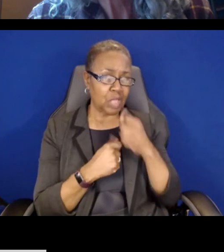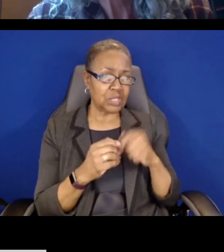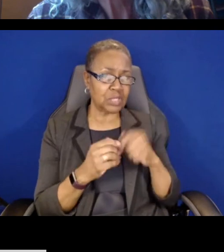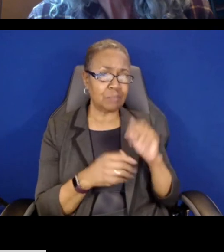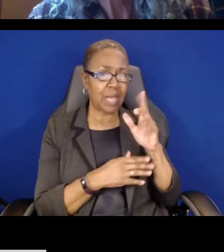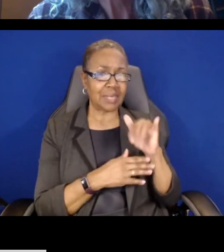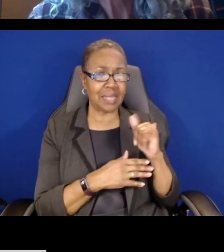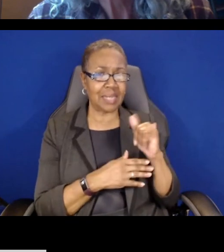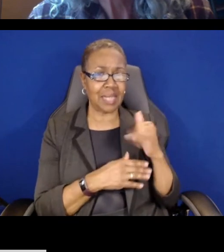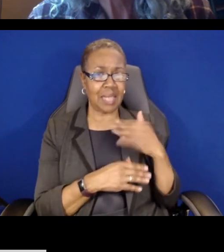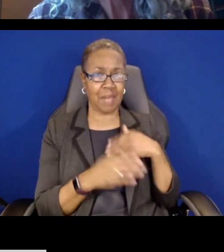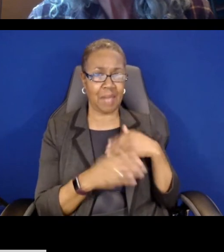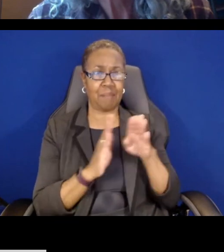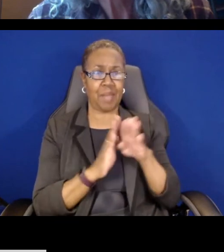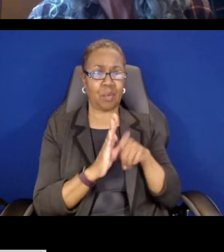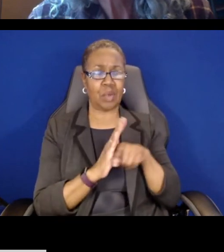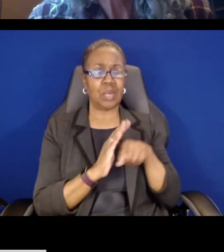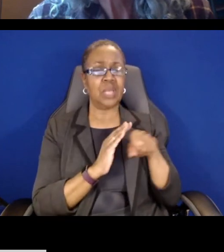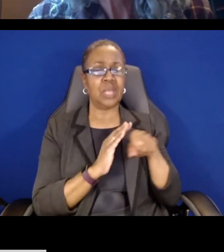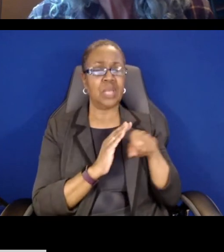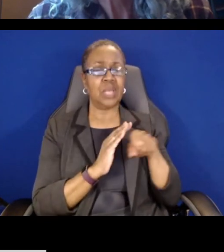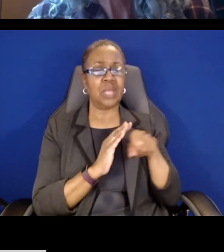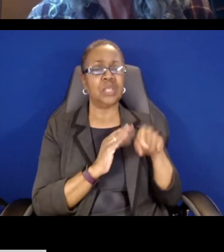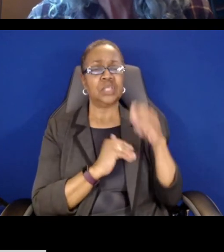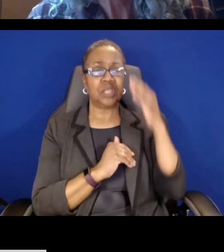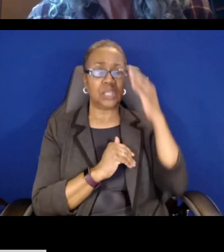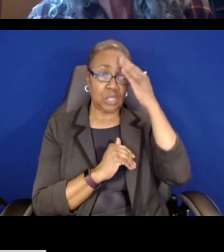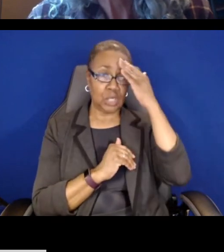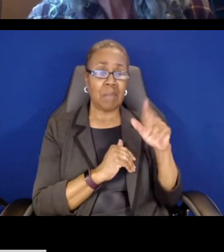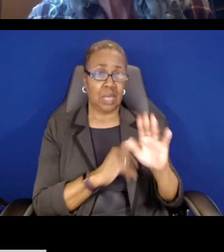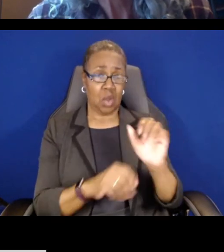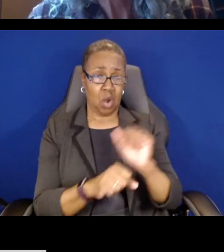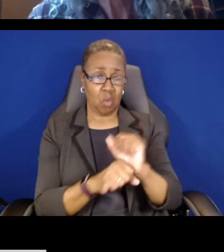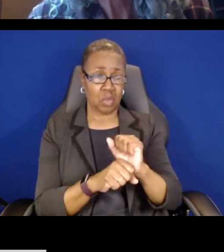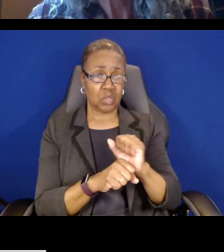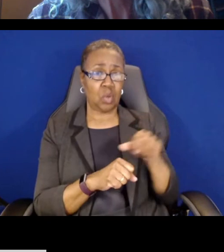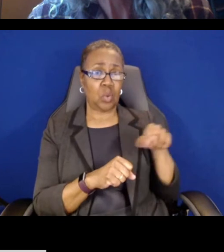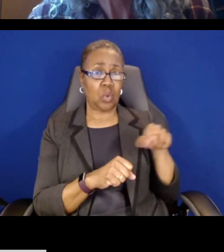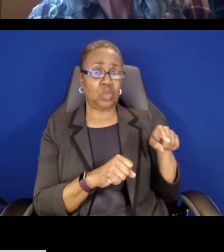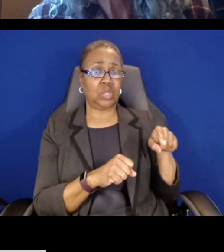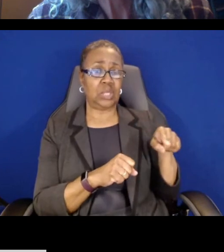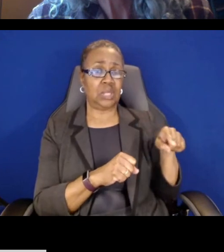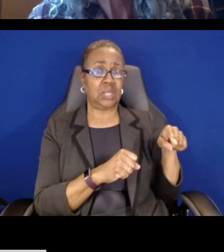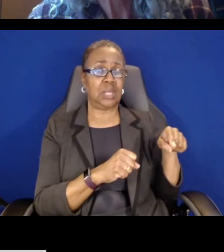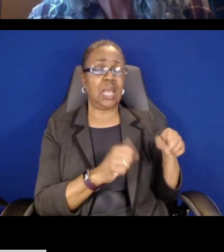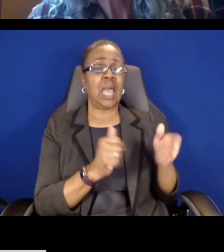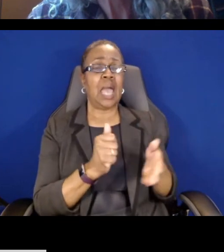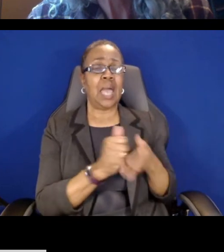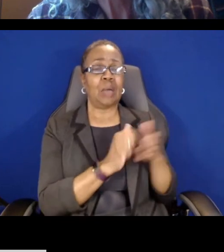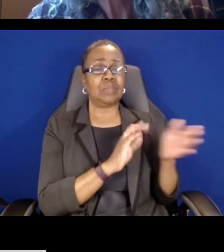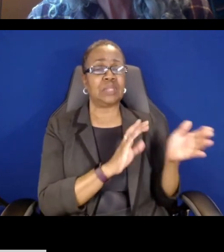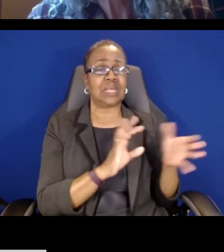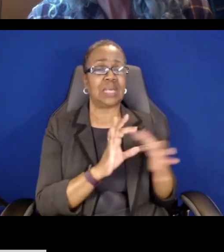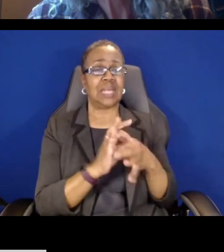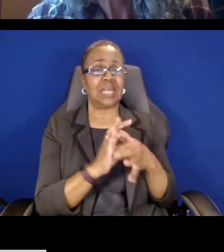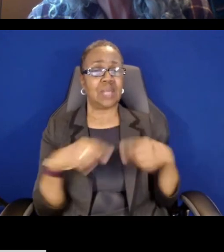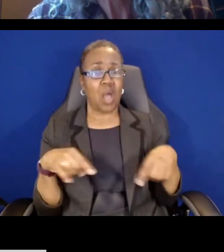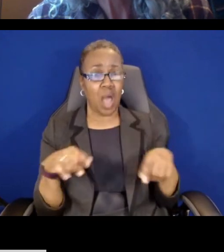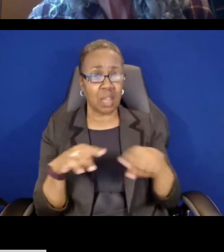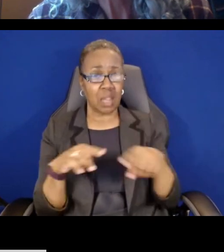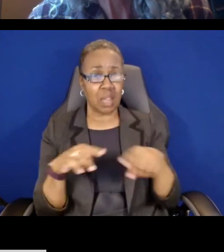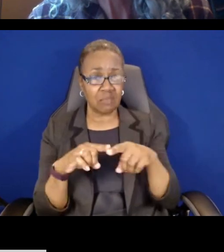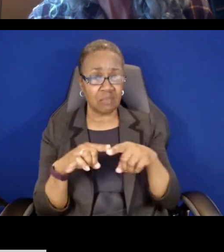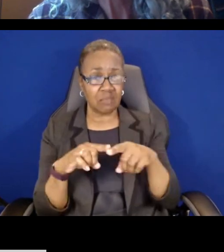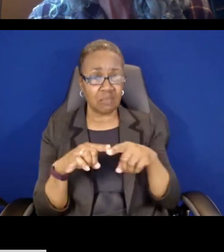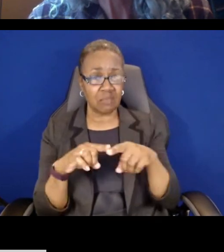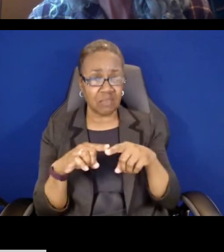And she was familiar, she knew Molly and her work. And so she actually was the conduit to kind of connect all of us. And I